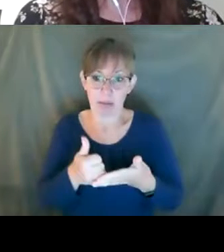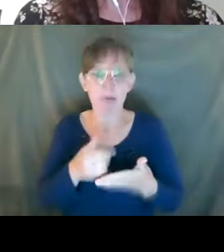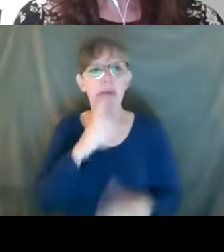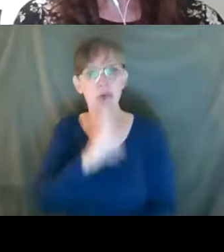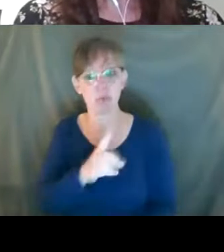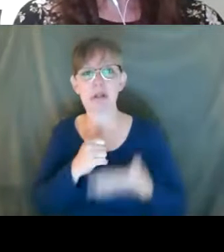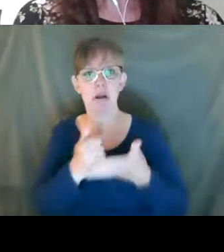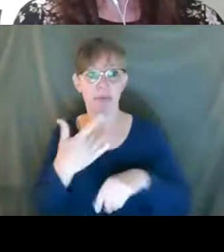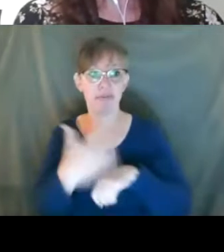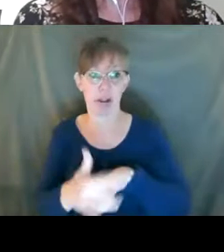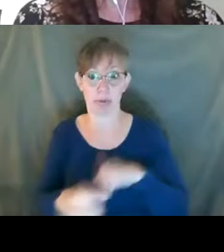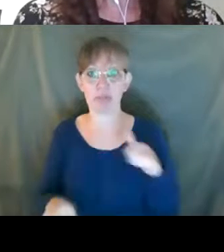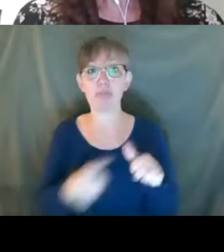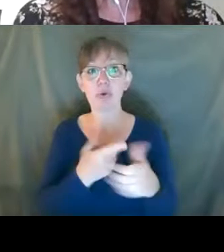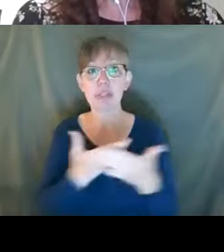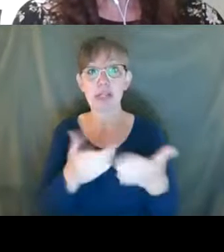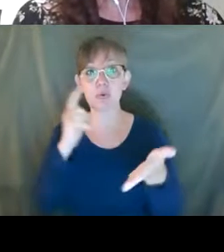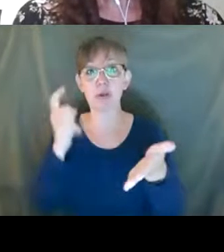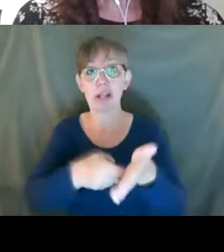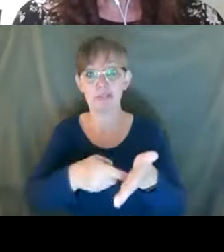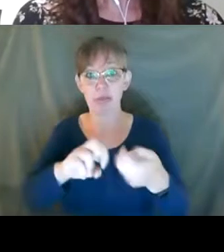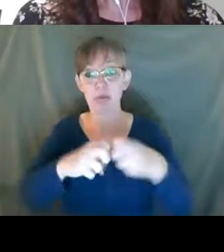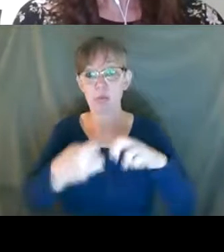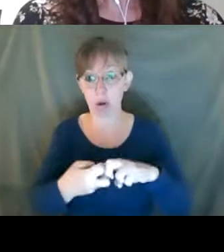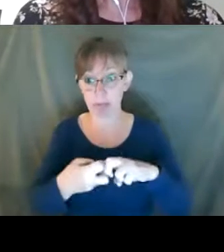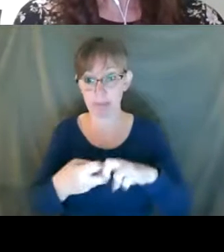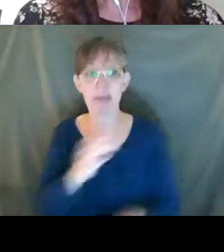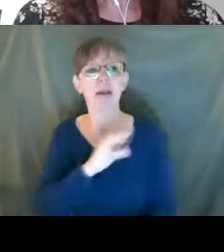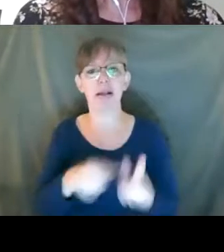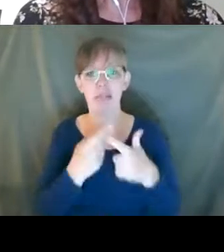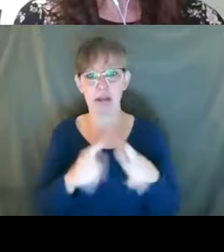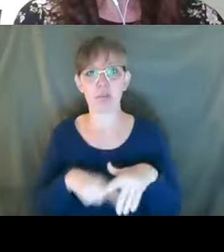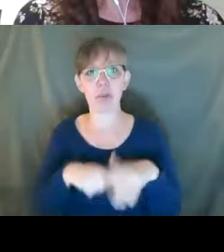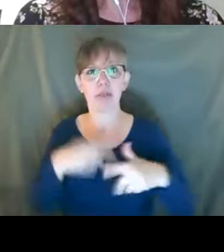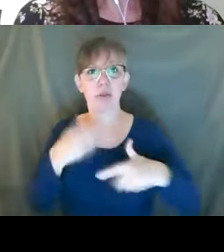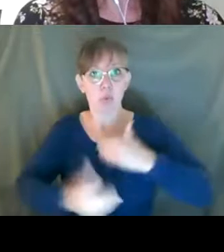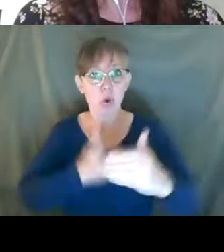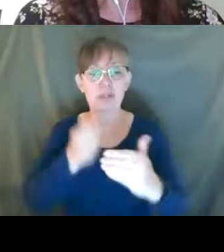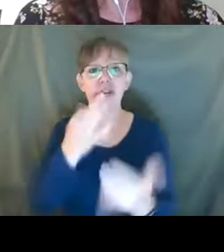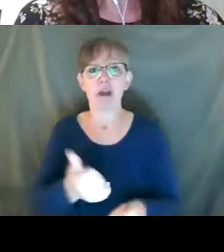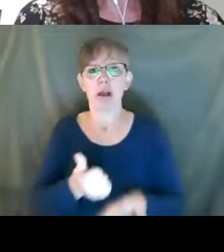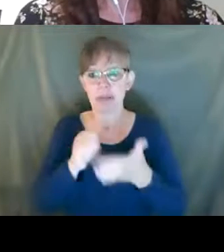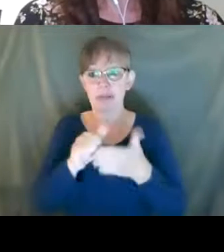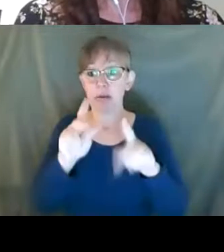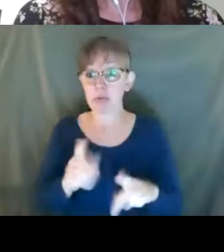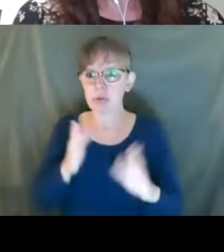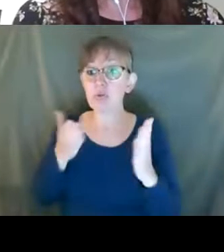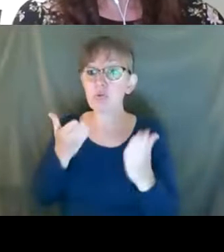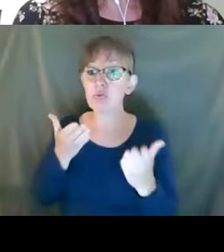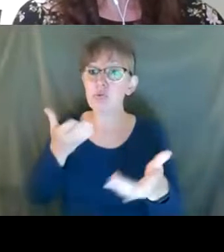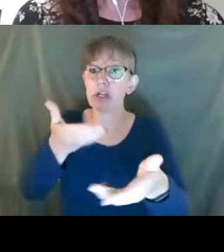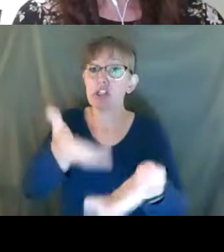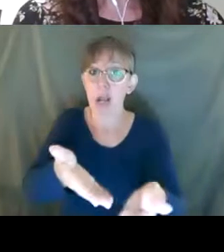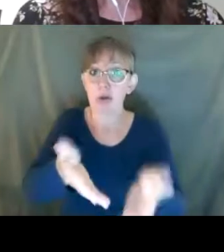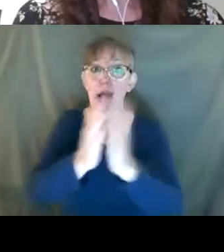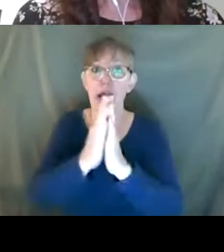first step is to identify the problem and begin the process of helping your loved one reach out for support. An